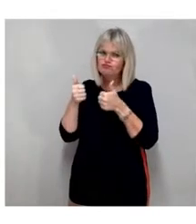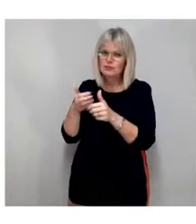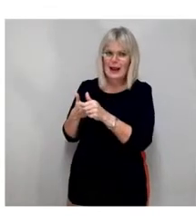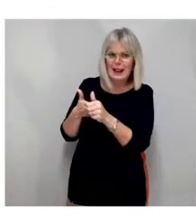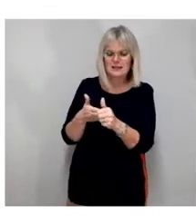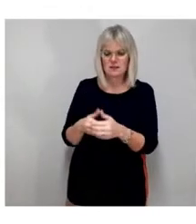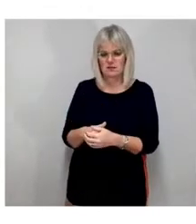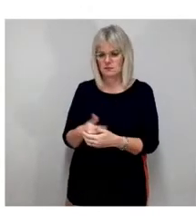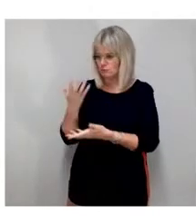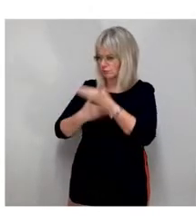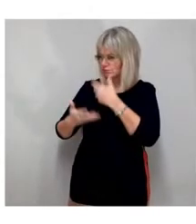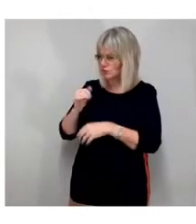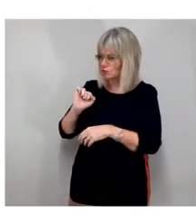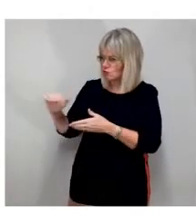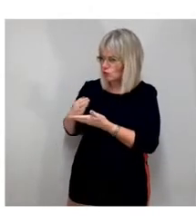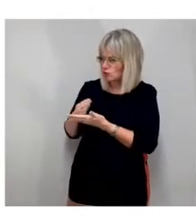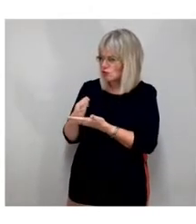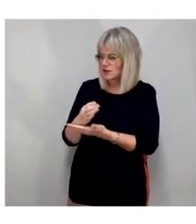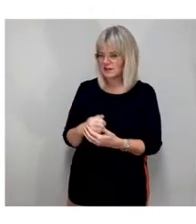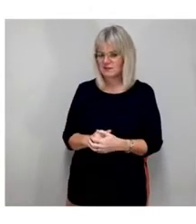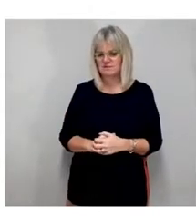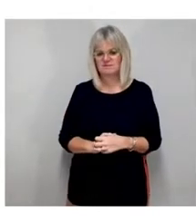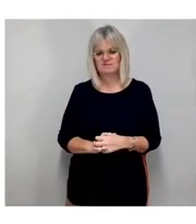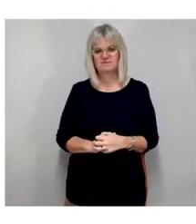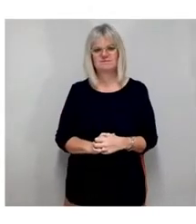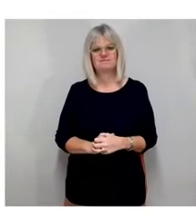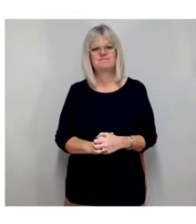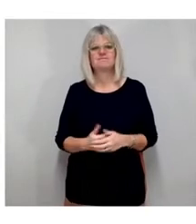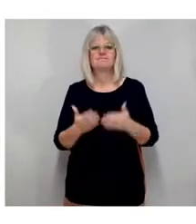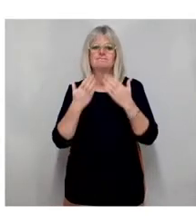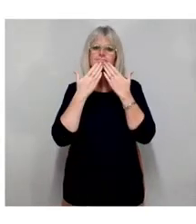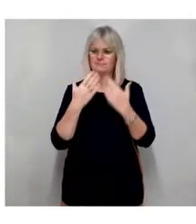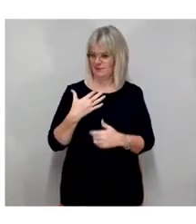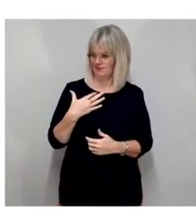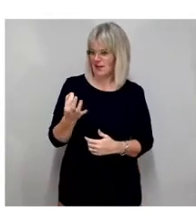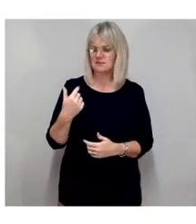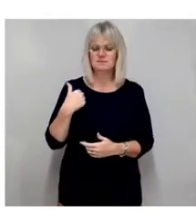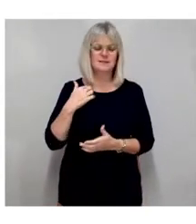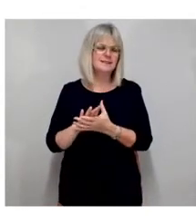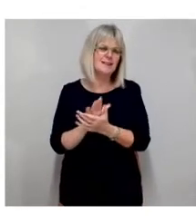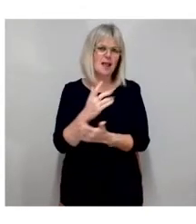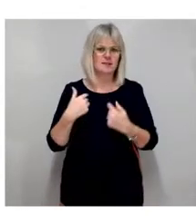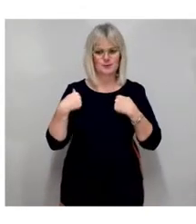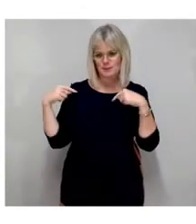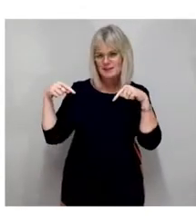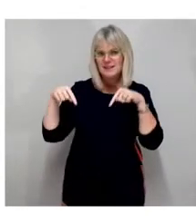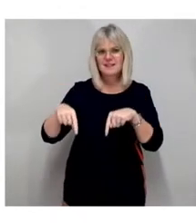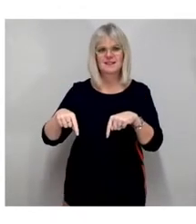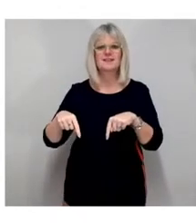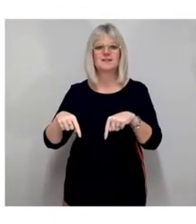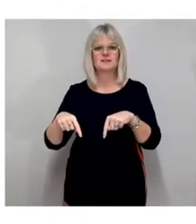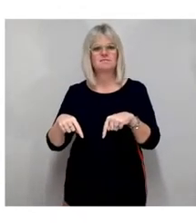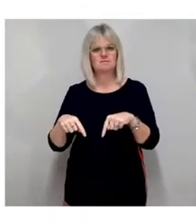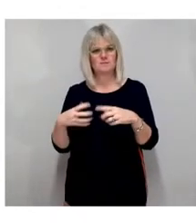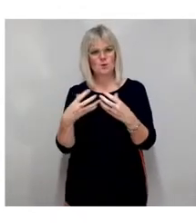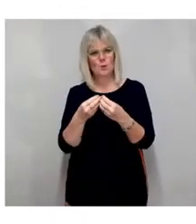Yes. Thanks, Corie. Thanks for inviting me. And I'm so delighted to be here, and especially delighted to be here with Mark and